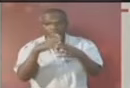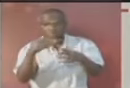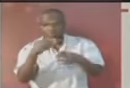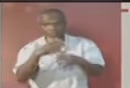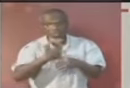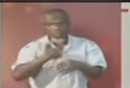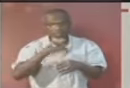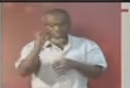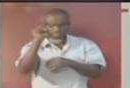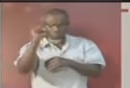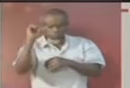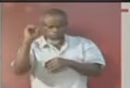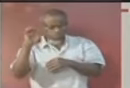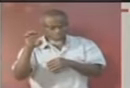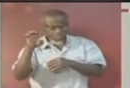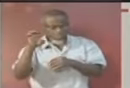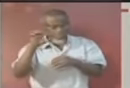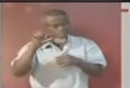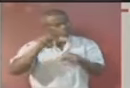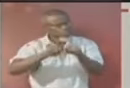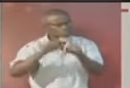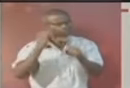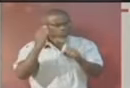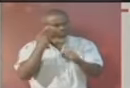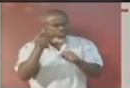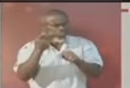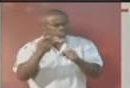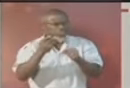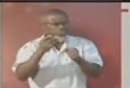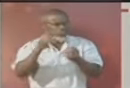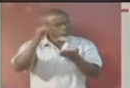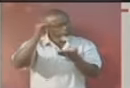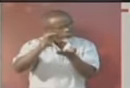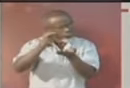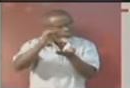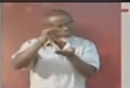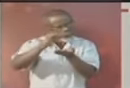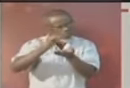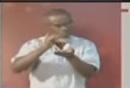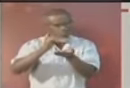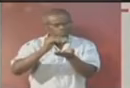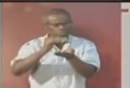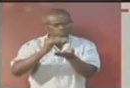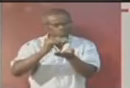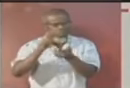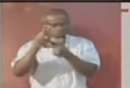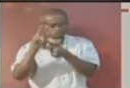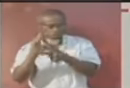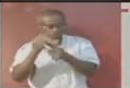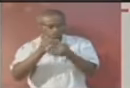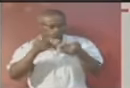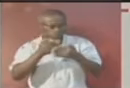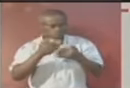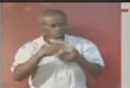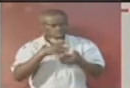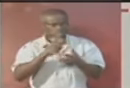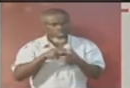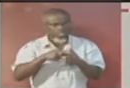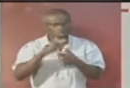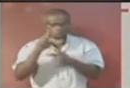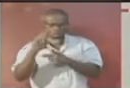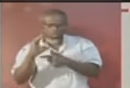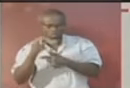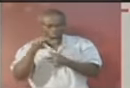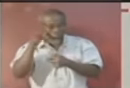hope that the 200 plus and then 400 yesterday is an indication that we are beginning to see a